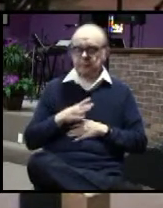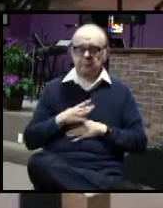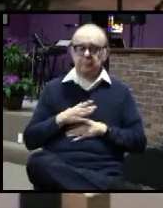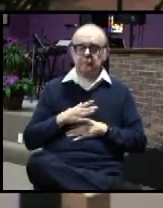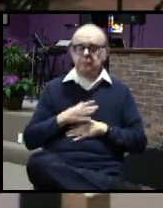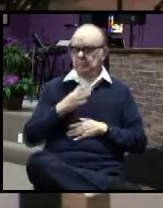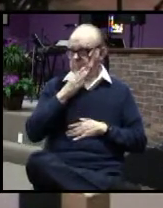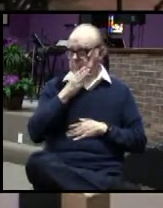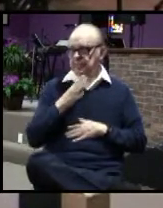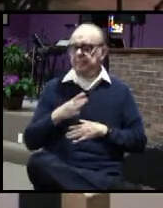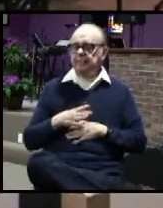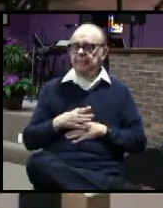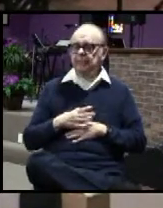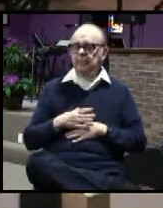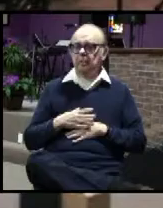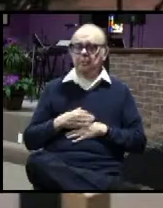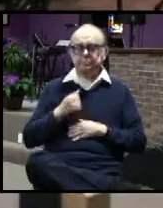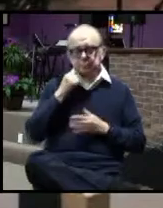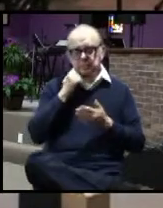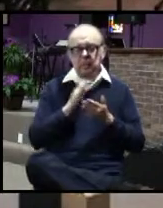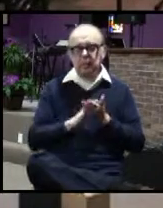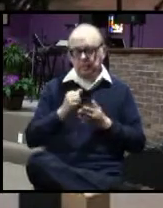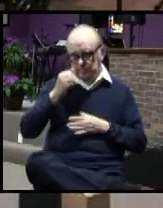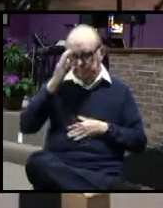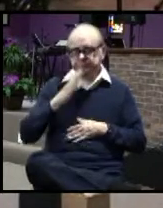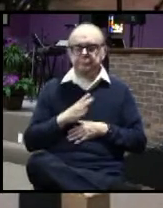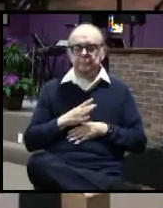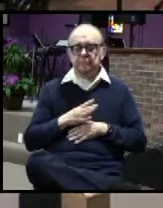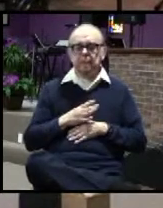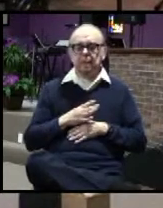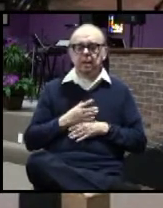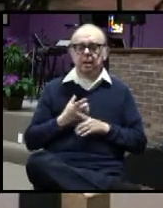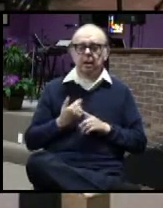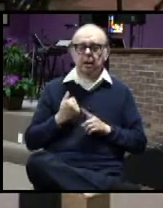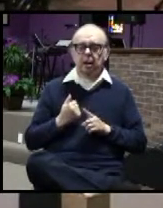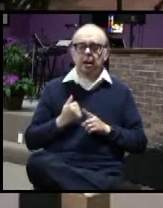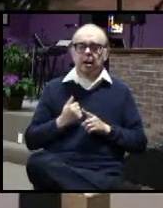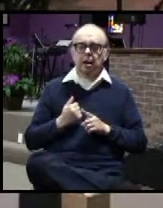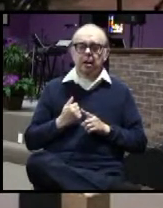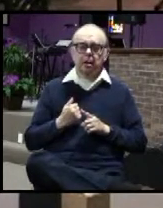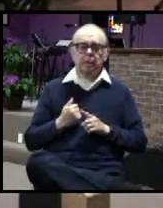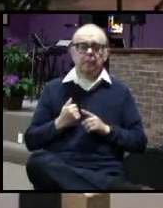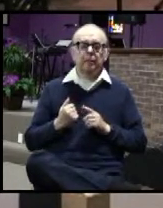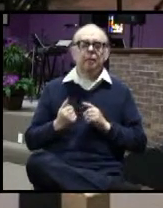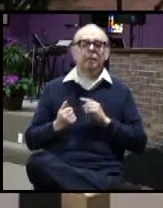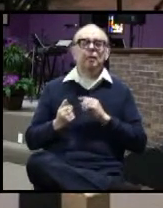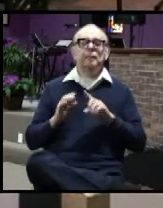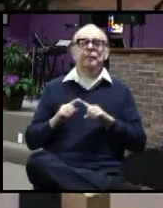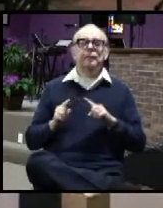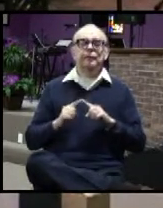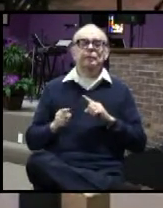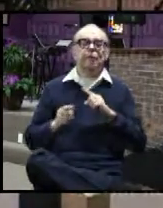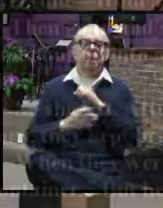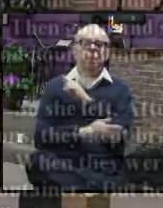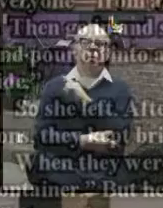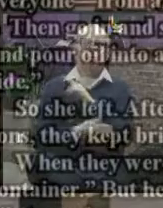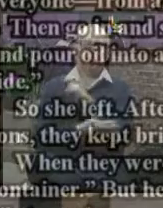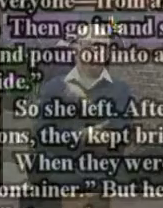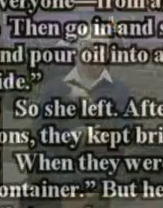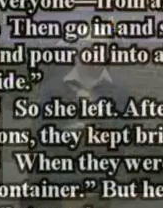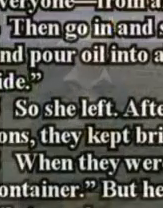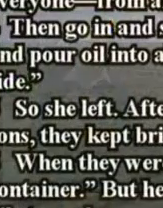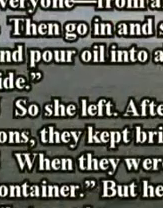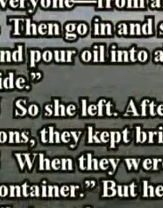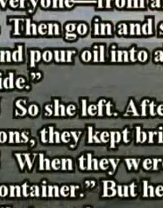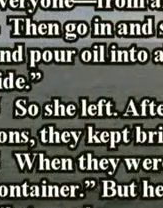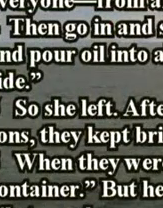woman, she was the wife of a man from the company of the prophets who cried out to Elisha. She said, "Listen,